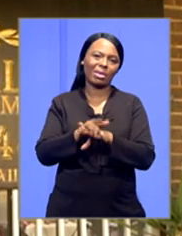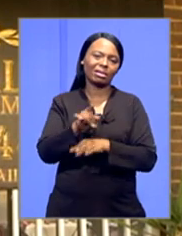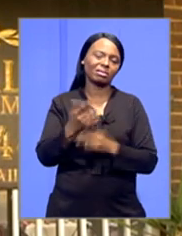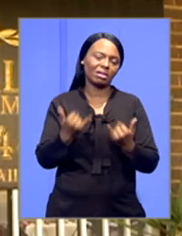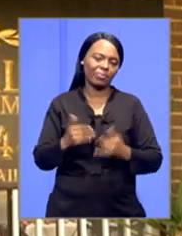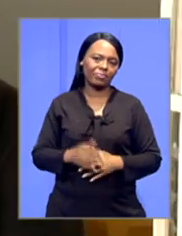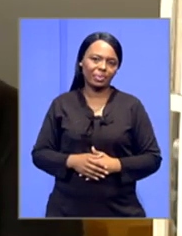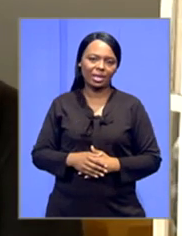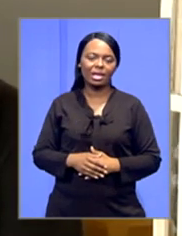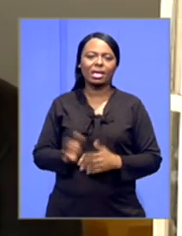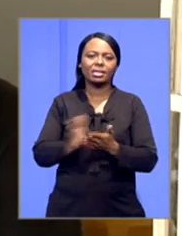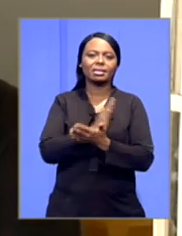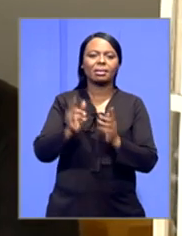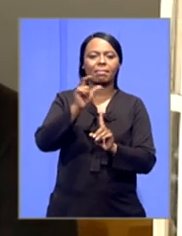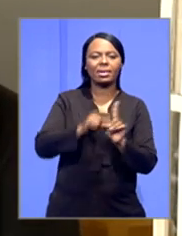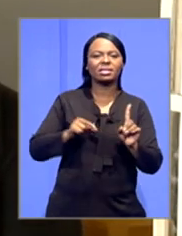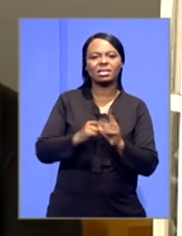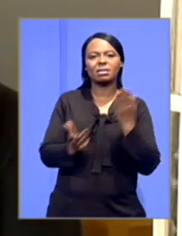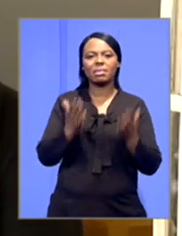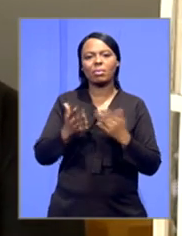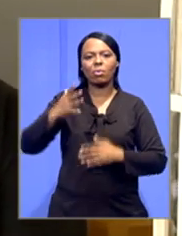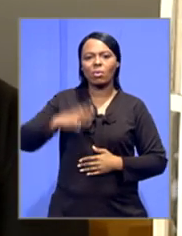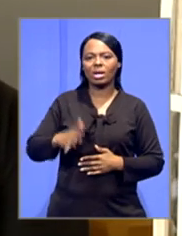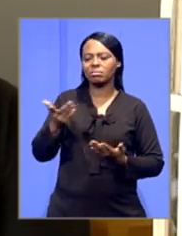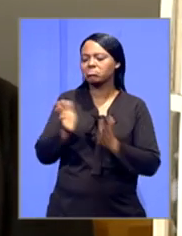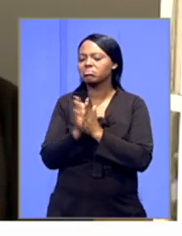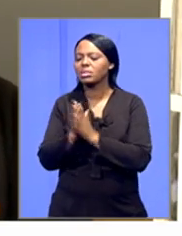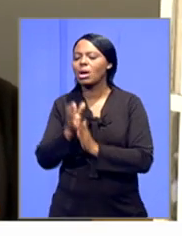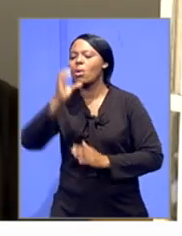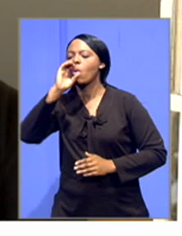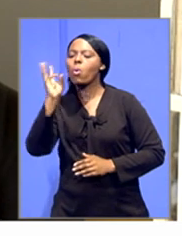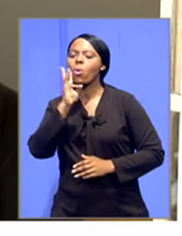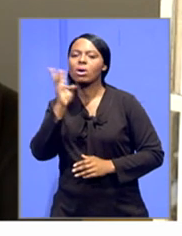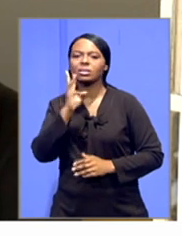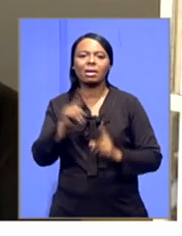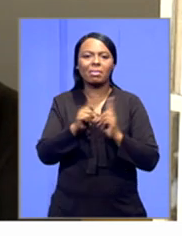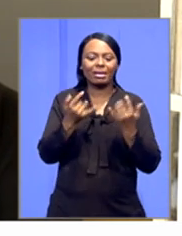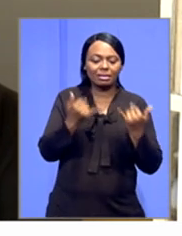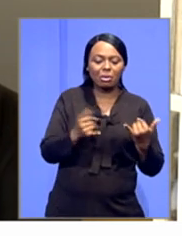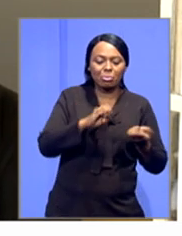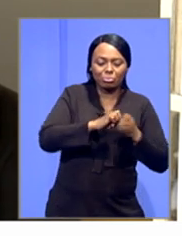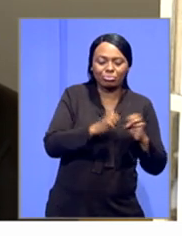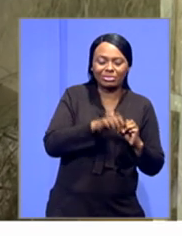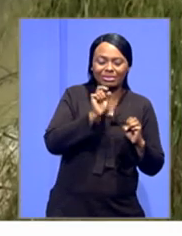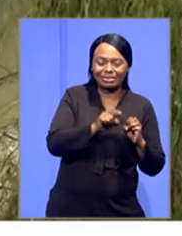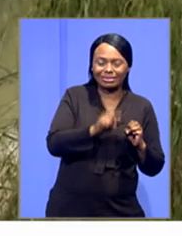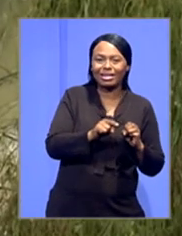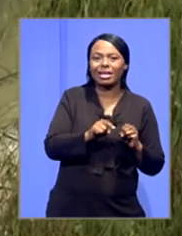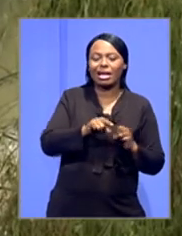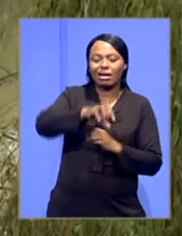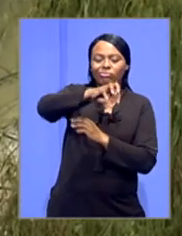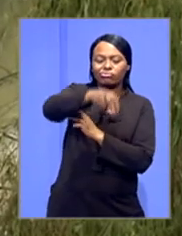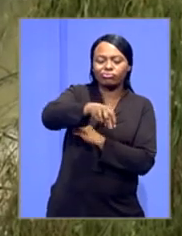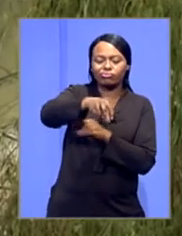that somebody would like to have a glass of water because of the situation that we are having on the taps,